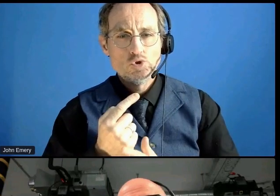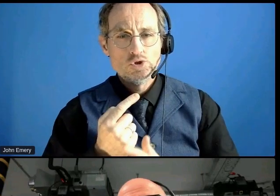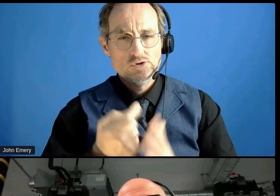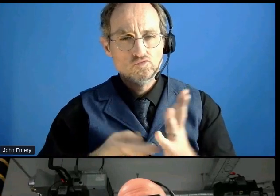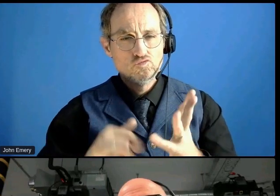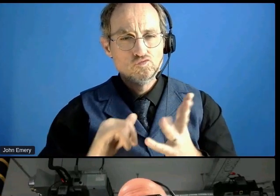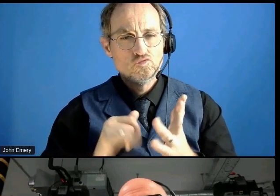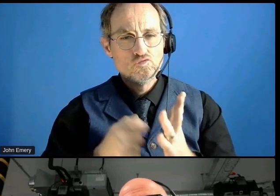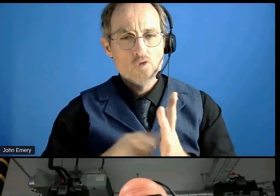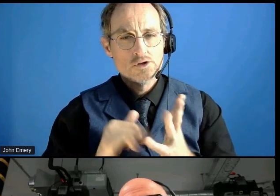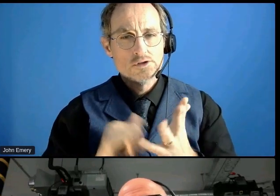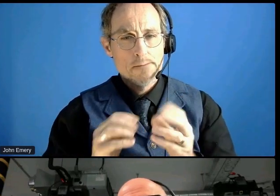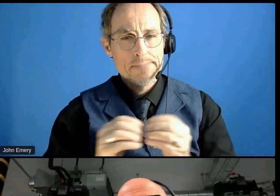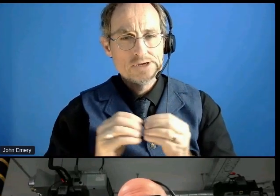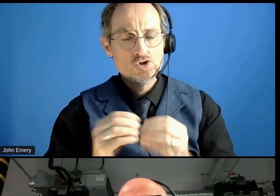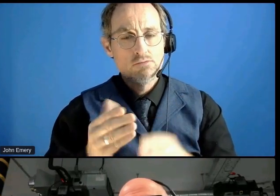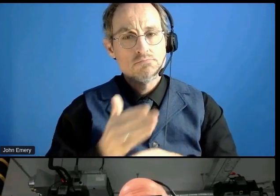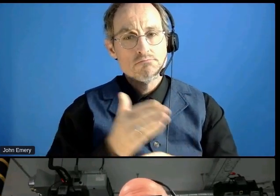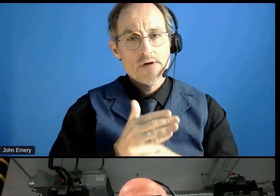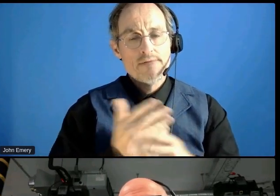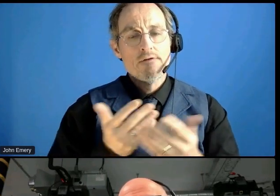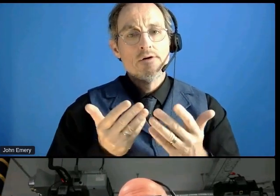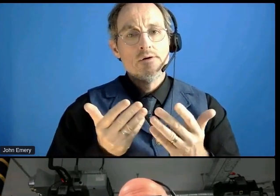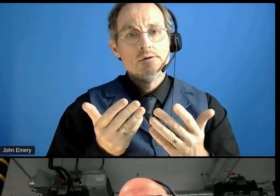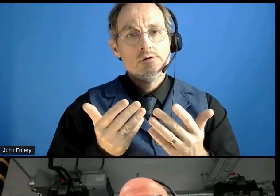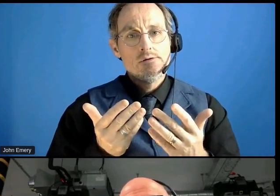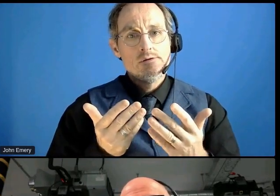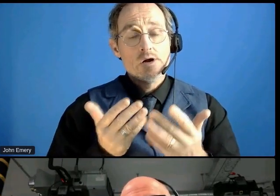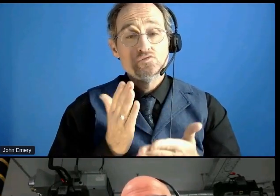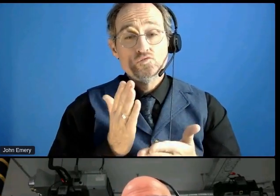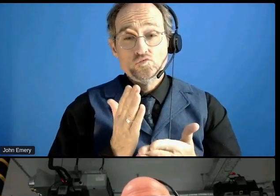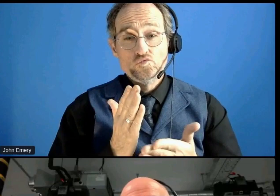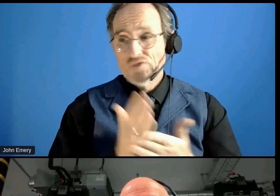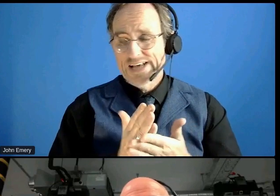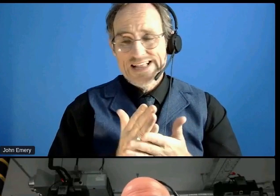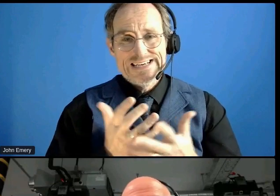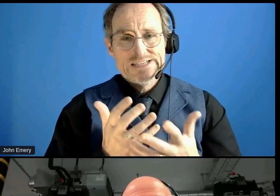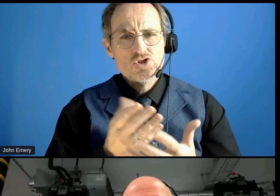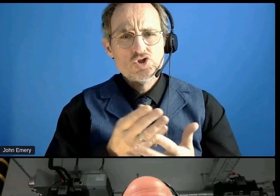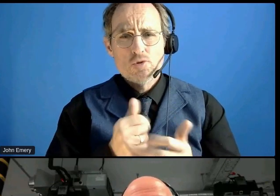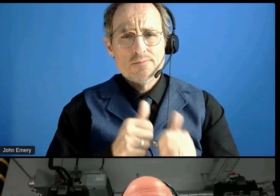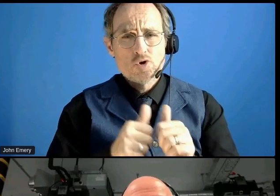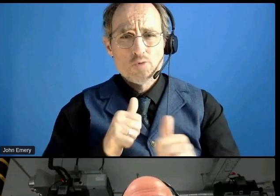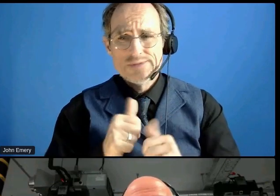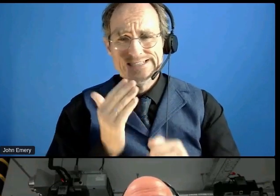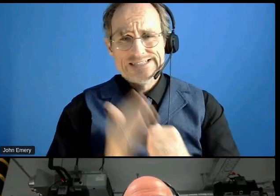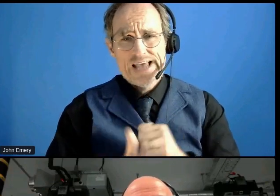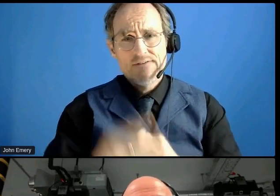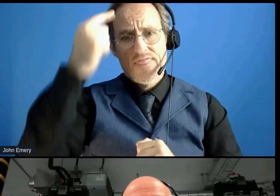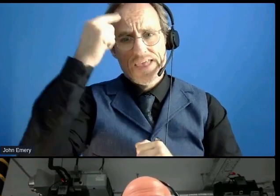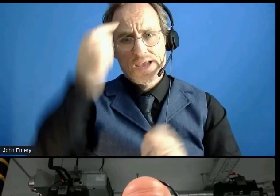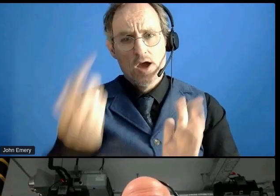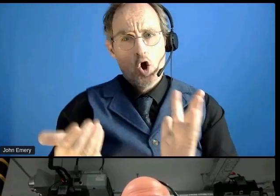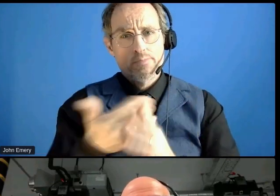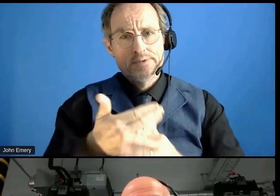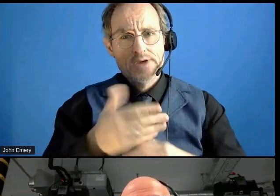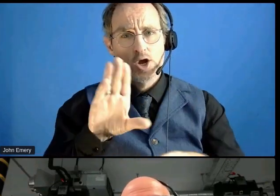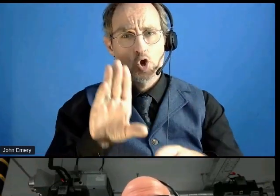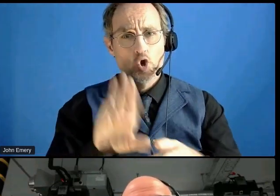this. We see the opportunities, the benefits of this, and they're letting that happen. So, we're so delighted